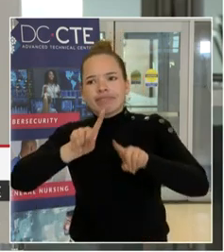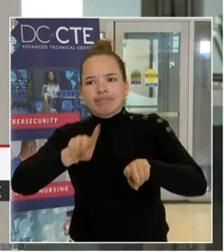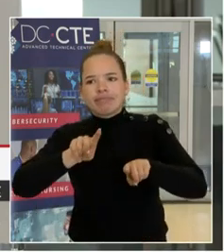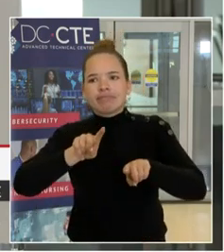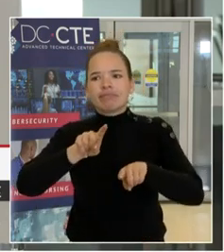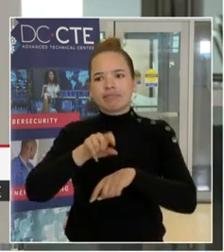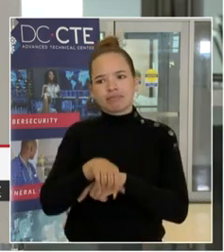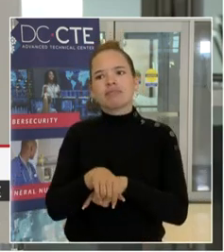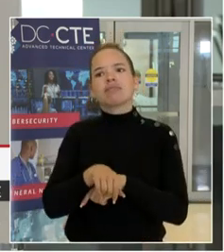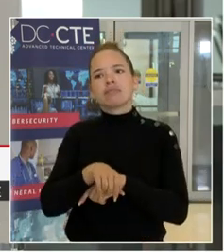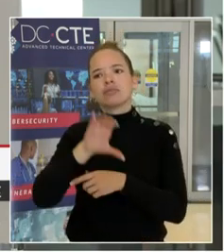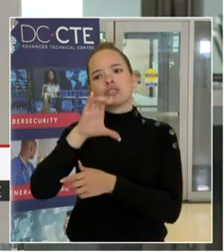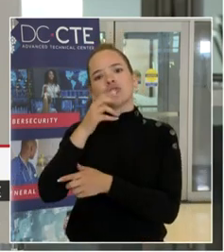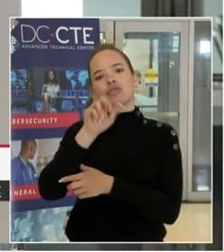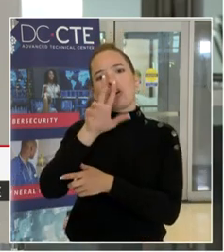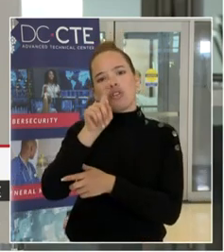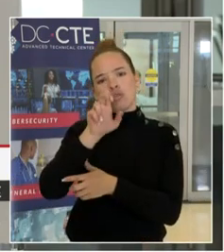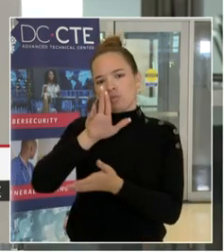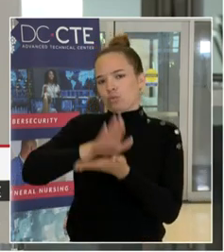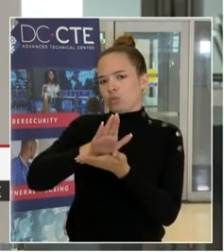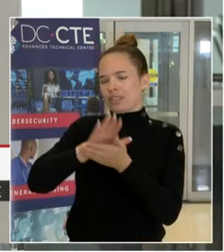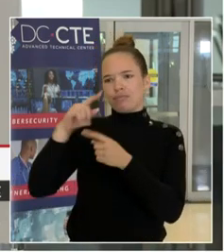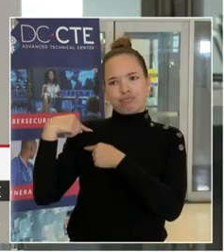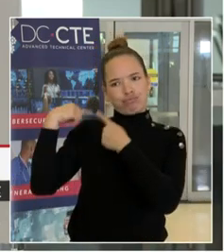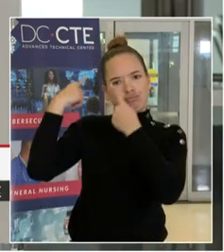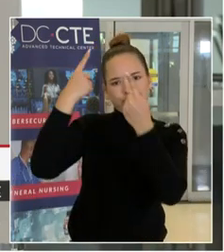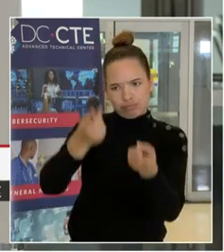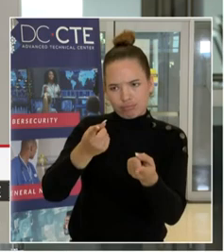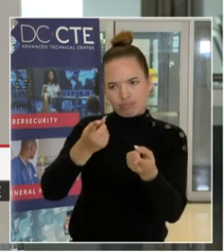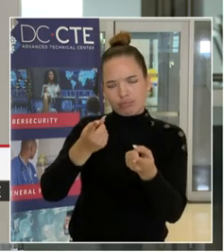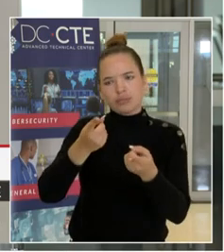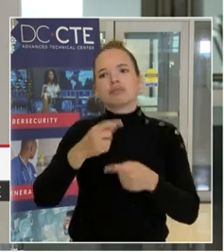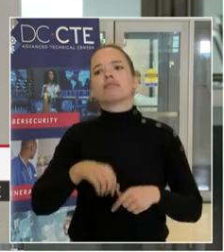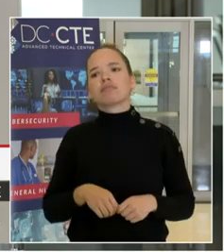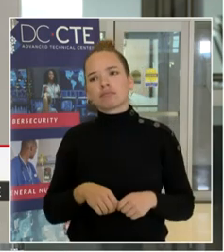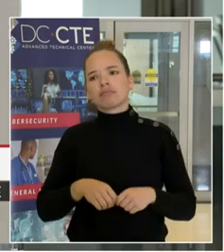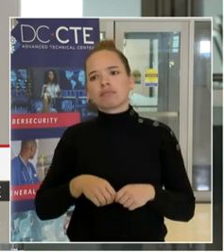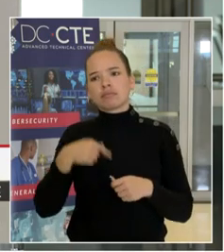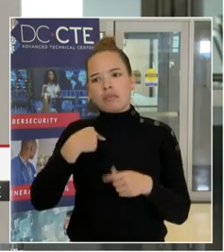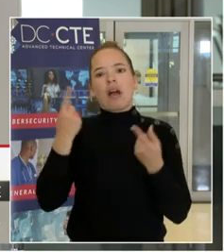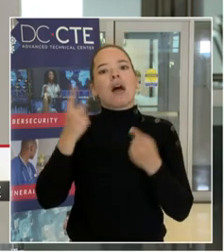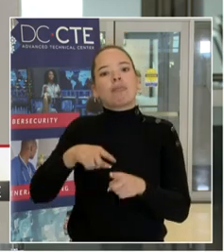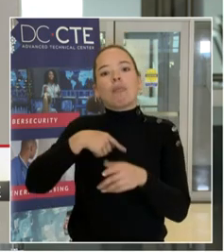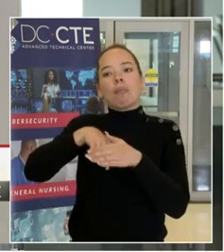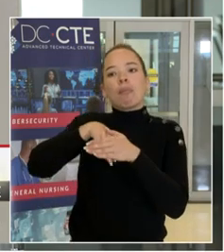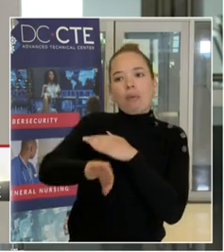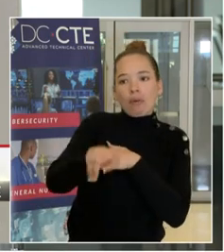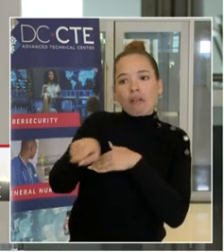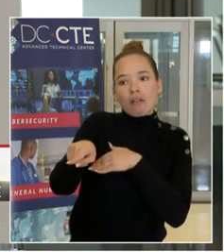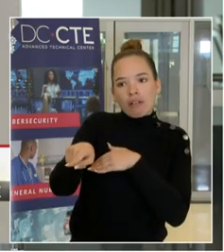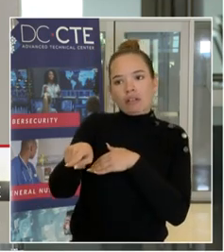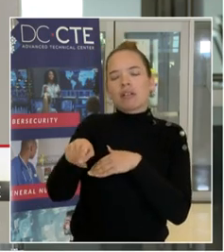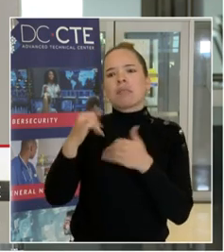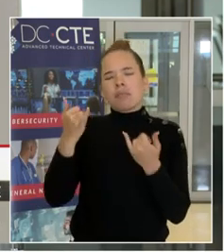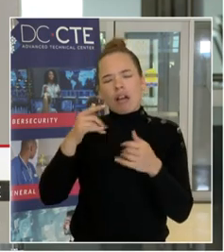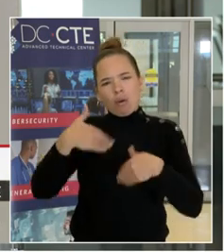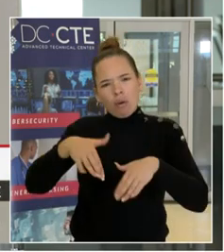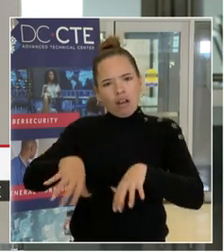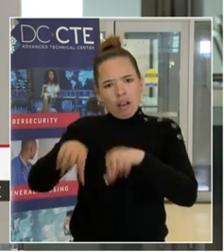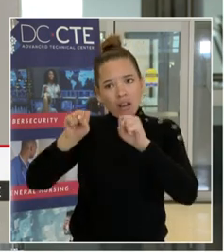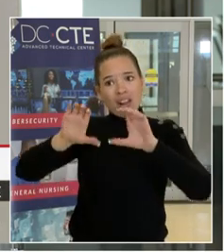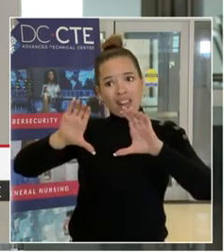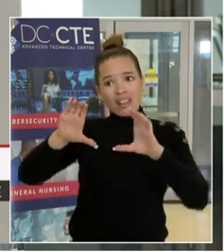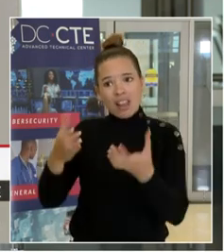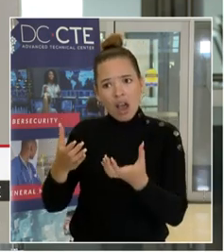interest in cybersecurity was taking a wonderful class, an Amazon Web Services class with my teacher, Mr. Michael Babb.